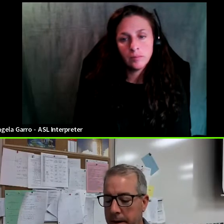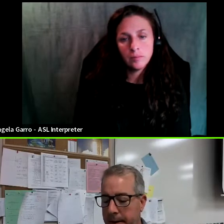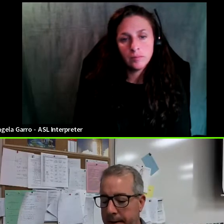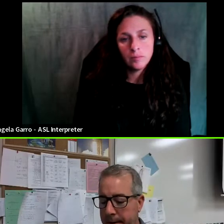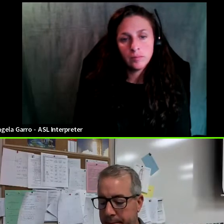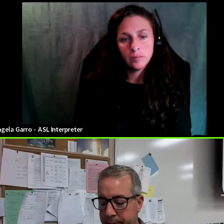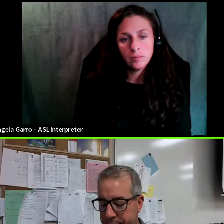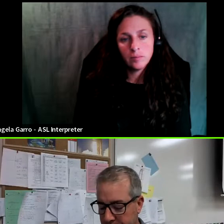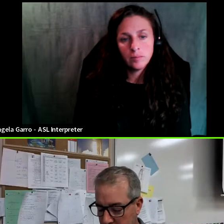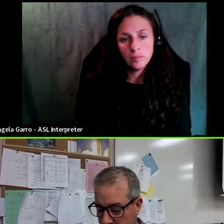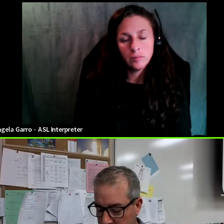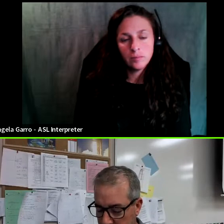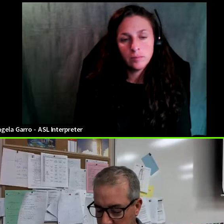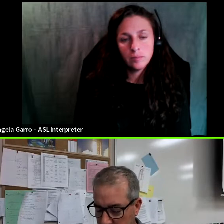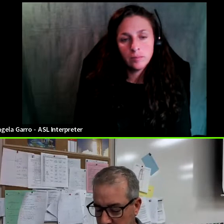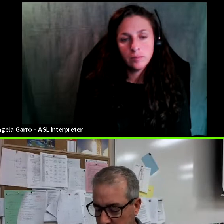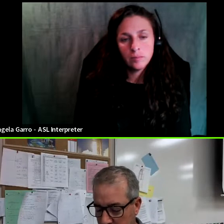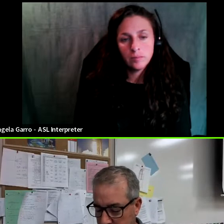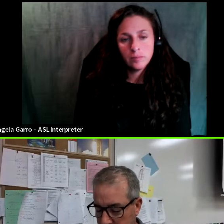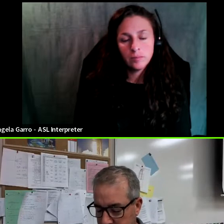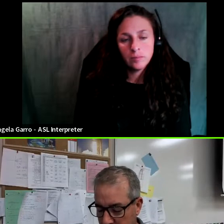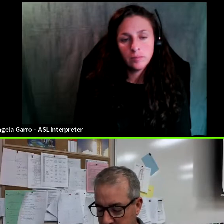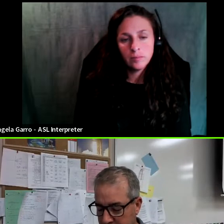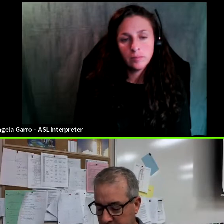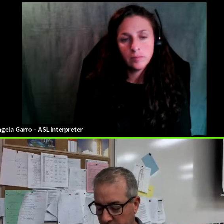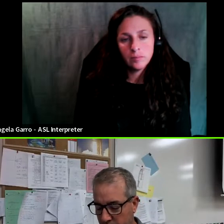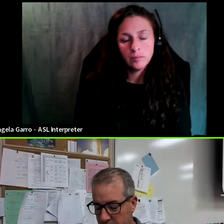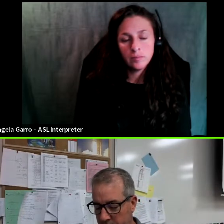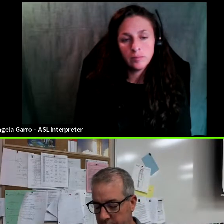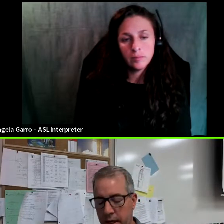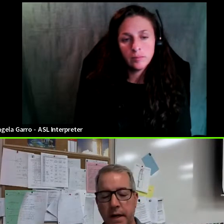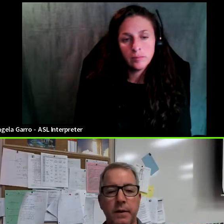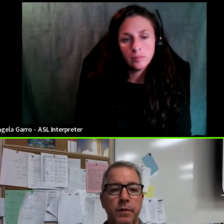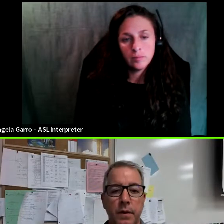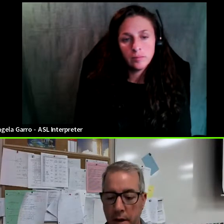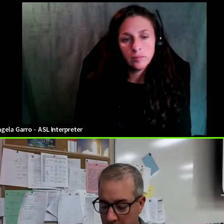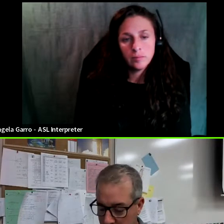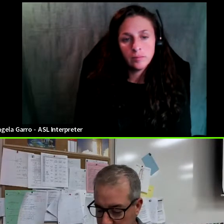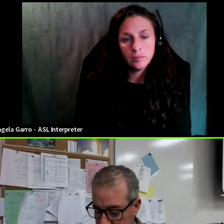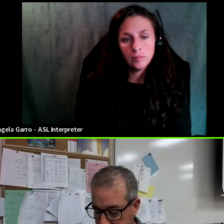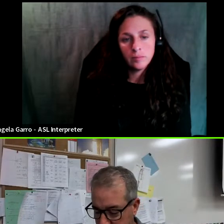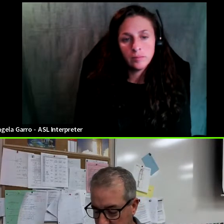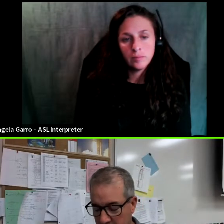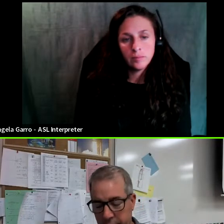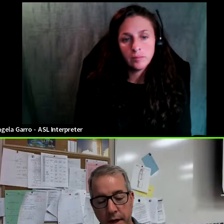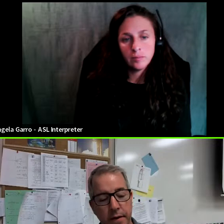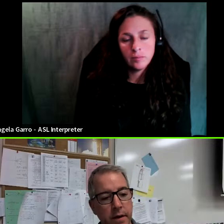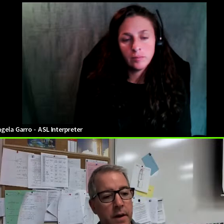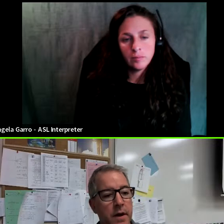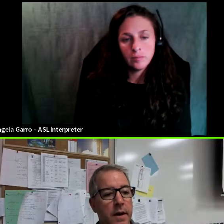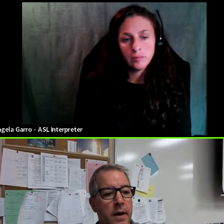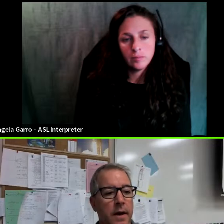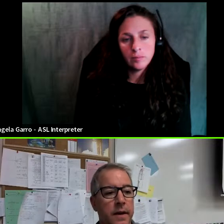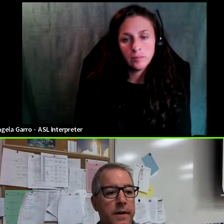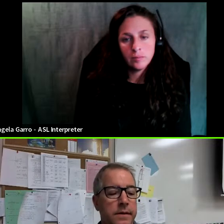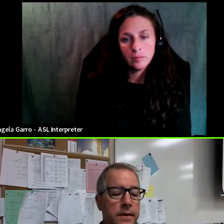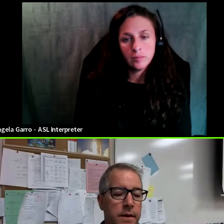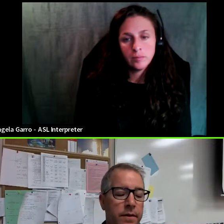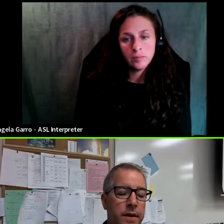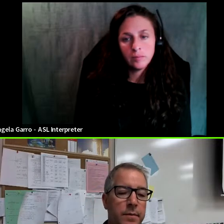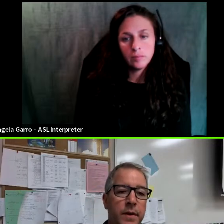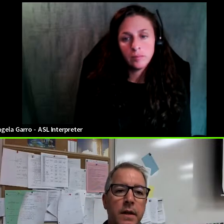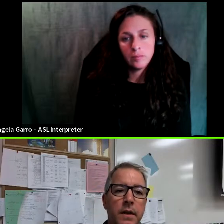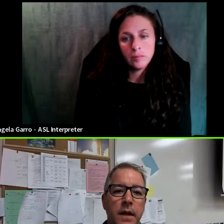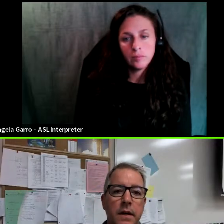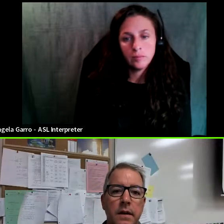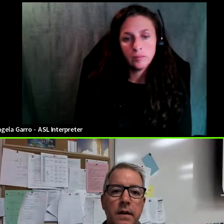repeated. I think the idea of empathy for one does not equal hatred for another is